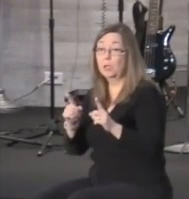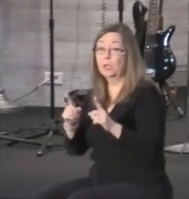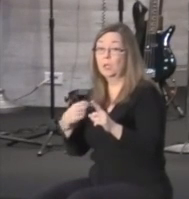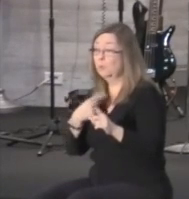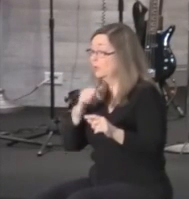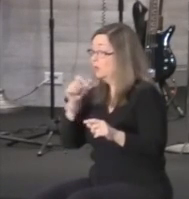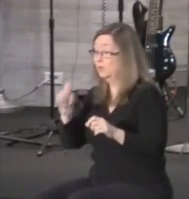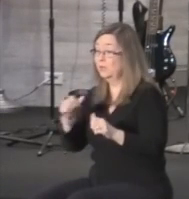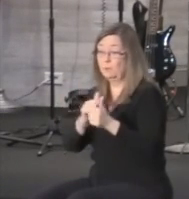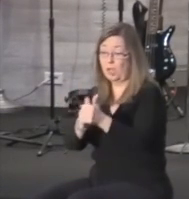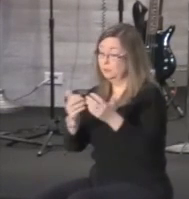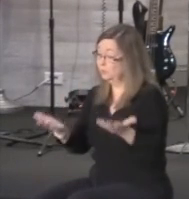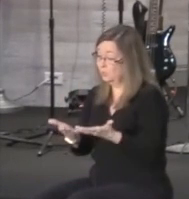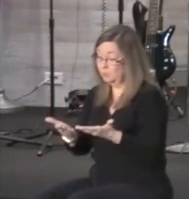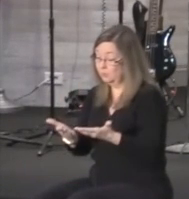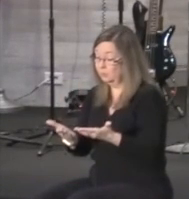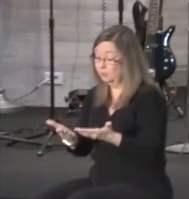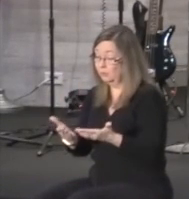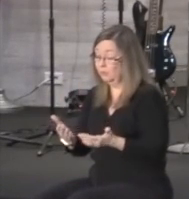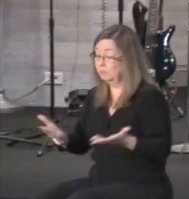We don't need apostles over here.